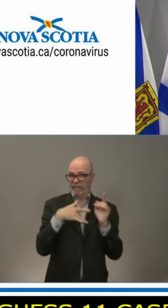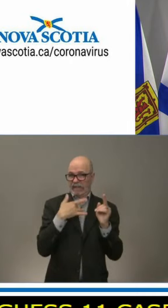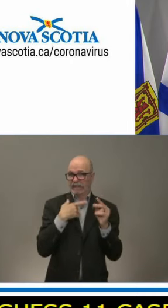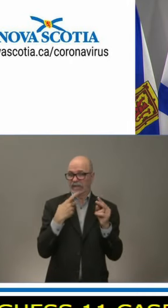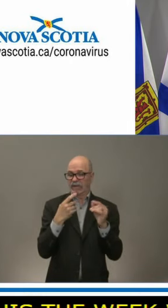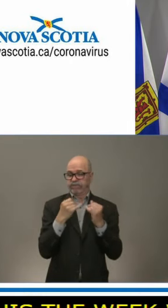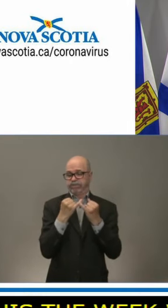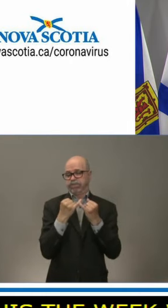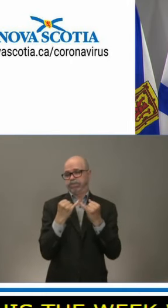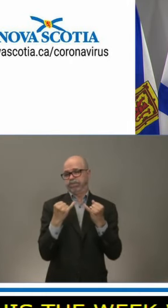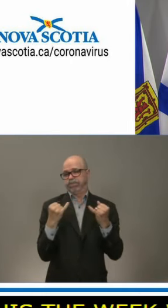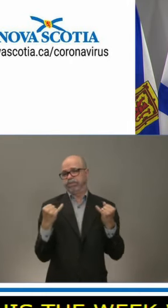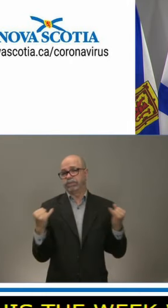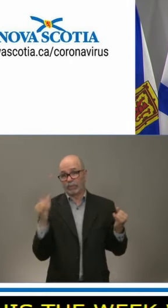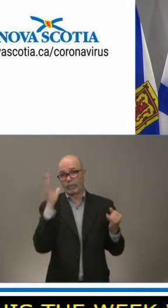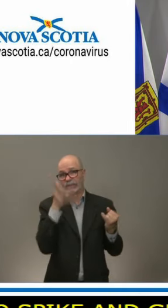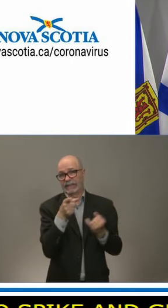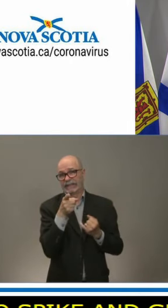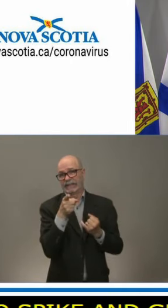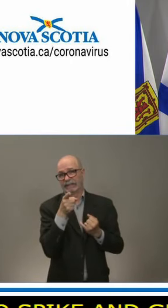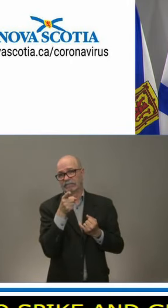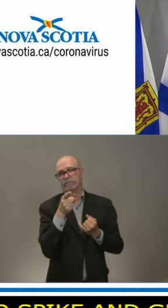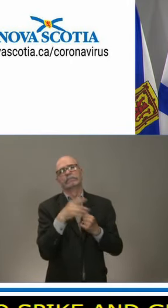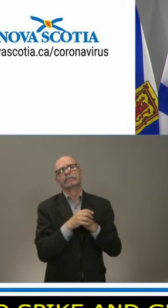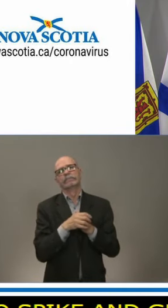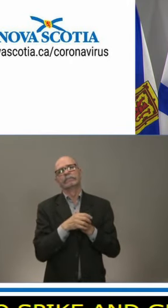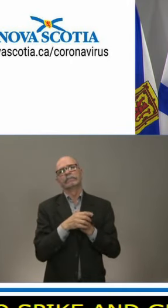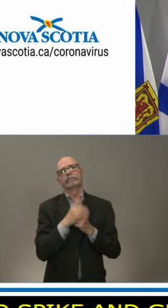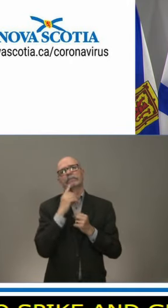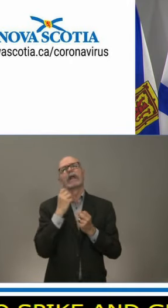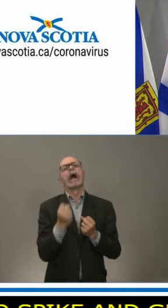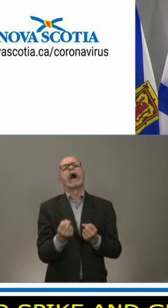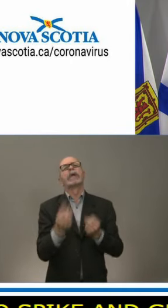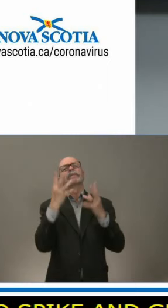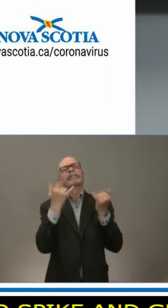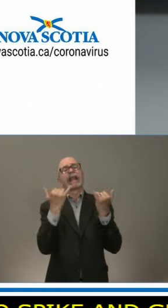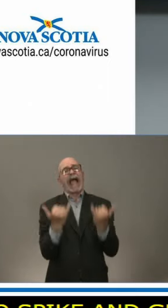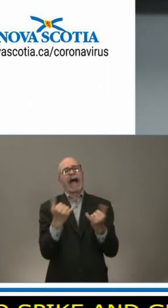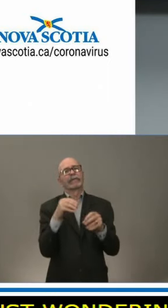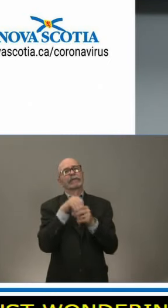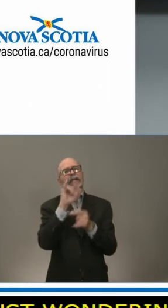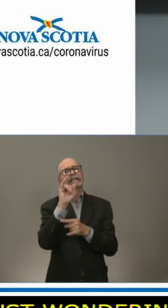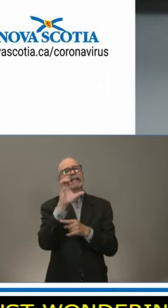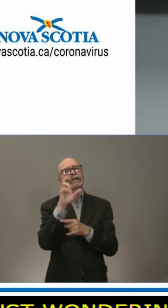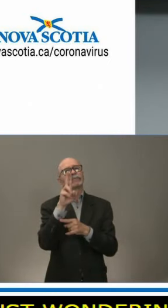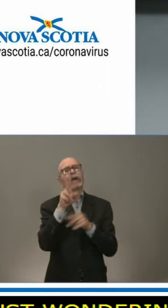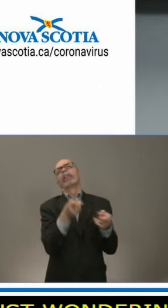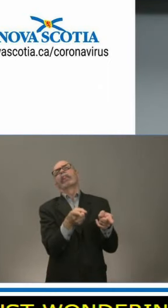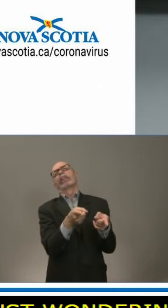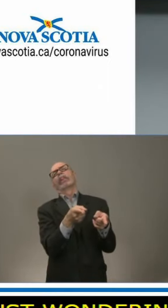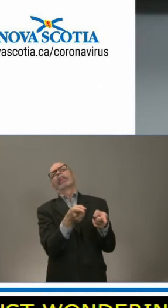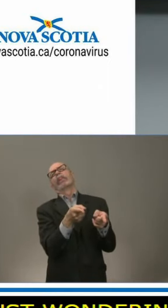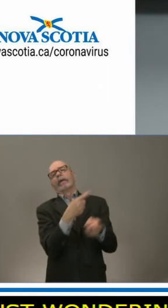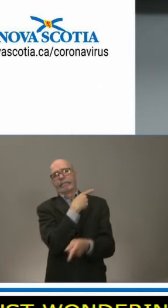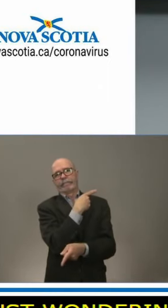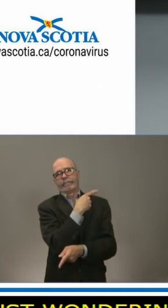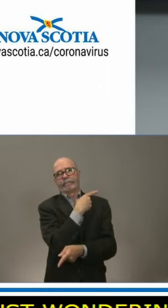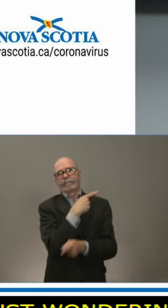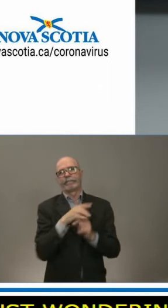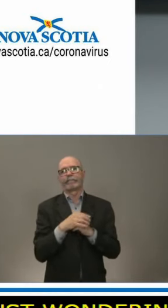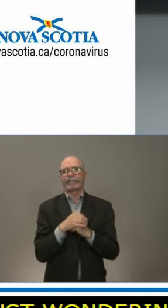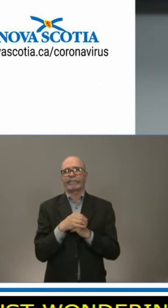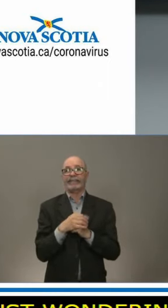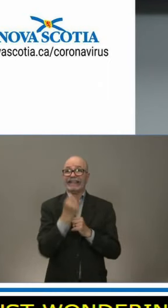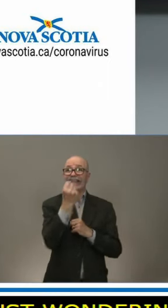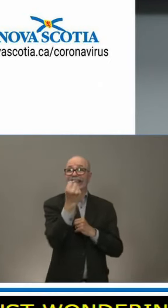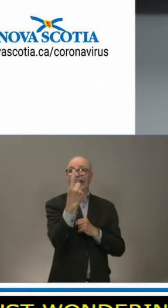in the intensive care unit of those 11 cases. My understanding of the 11 that there are 4 that are in the